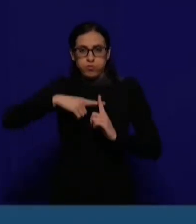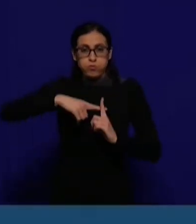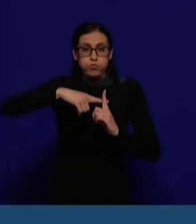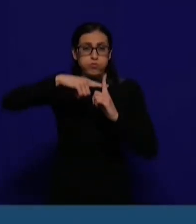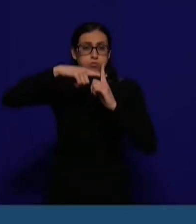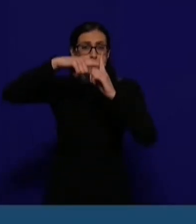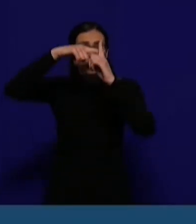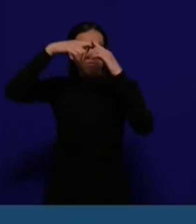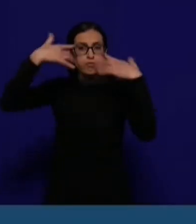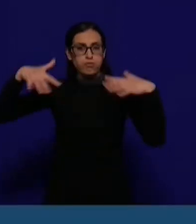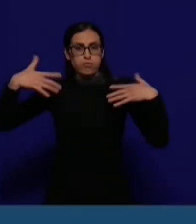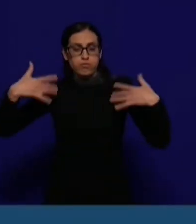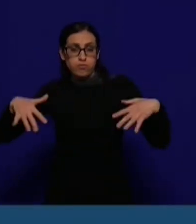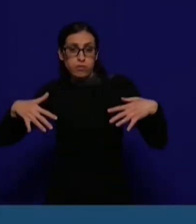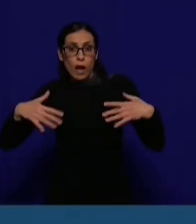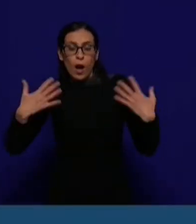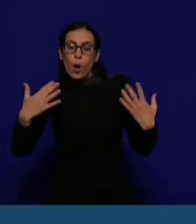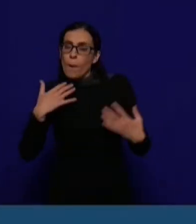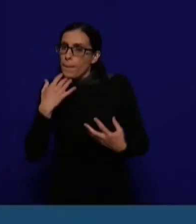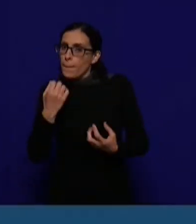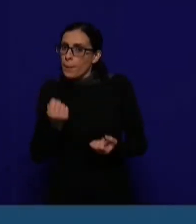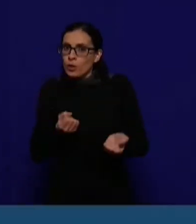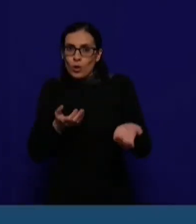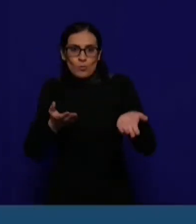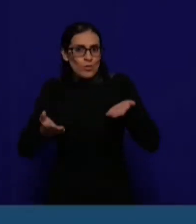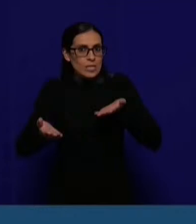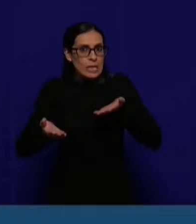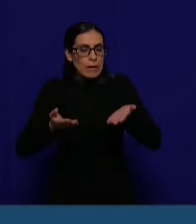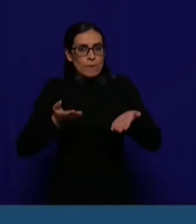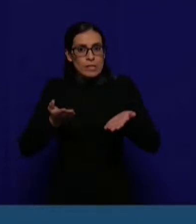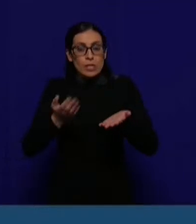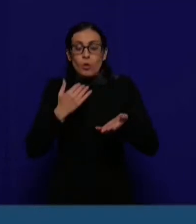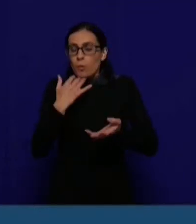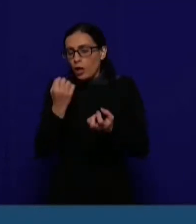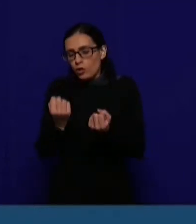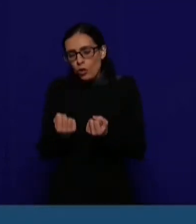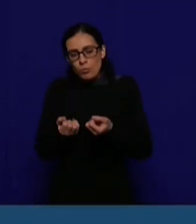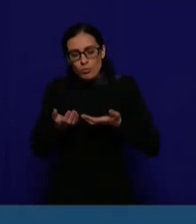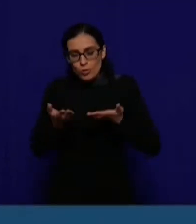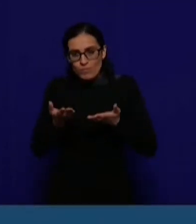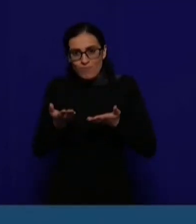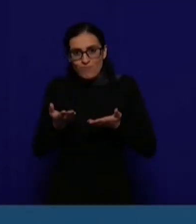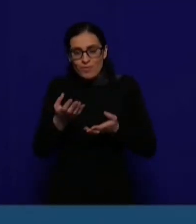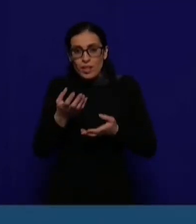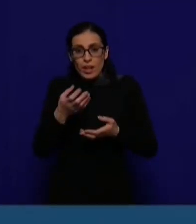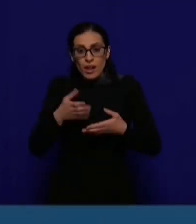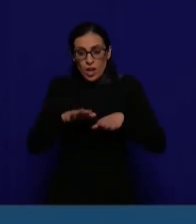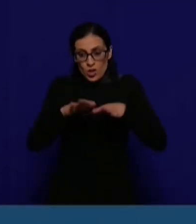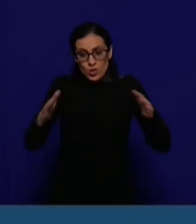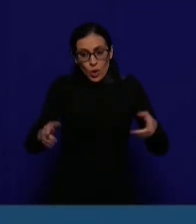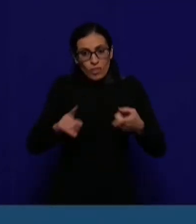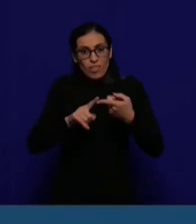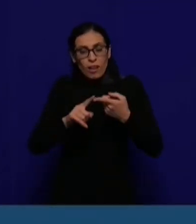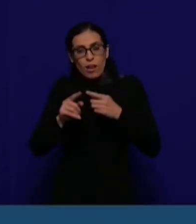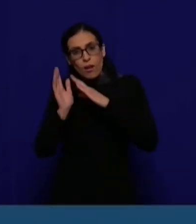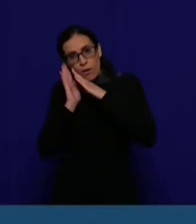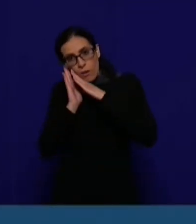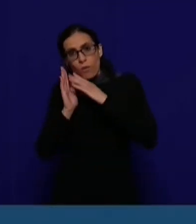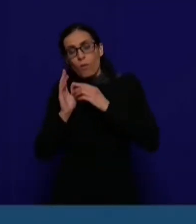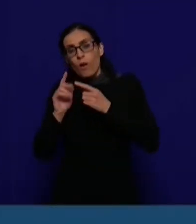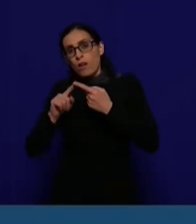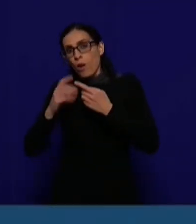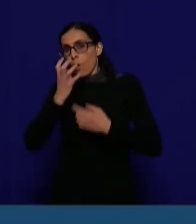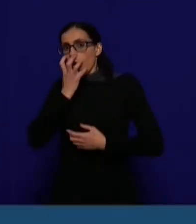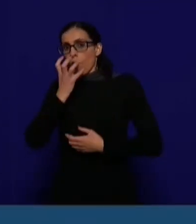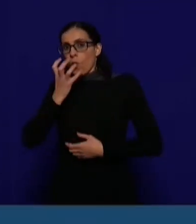qed ikollhom il-faċilità li joffru sodda li joffru ossiġnu għal dawk il-persuni li hemm bżonn. Dan